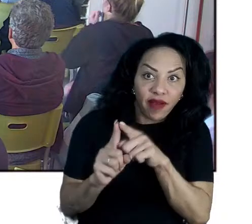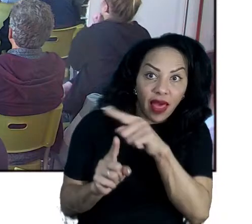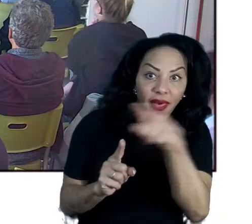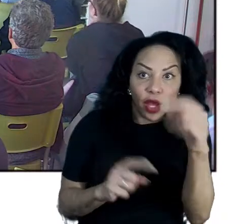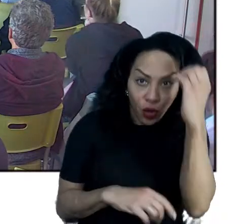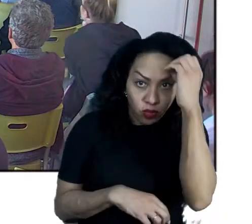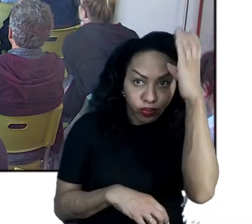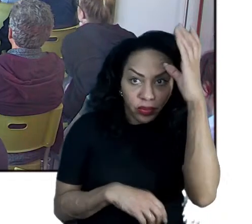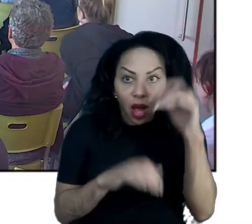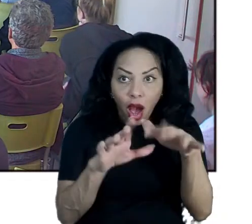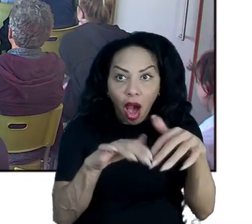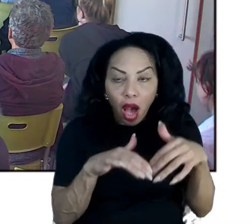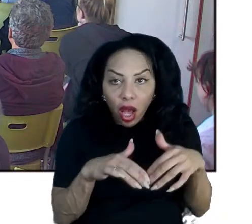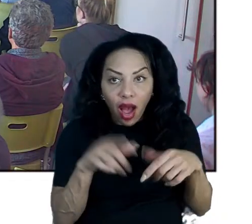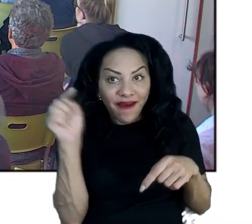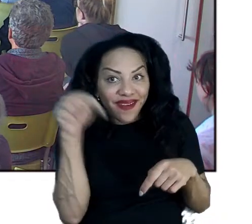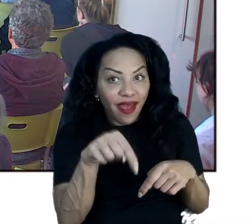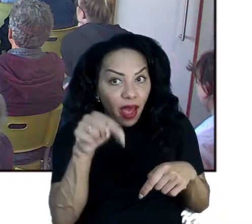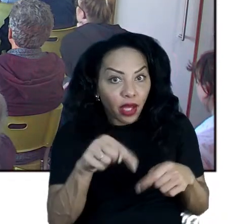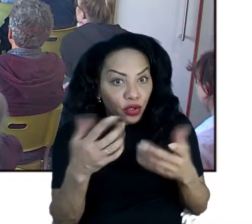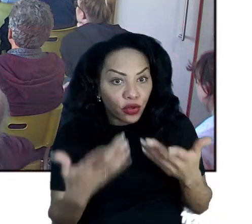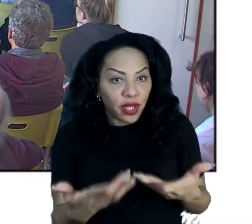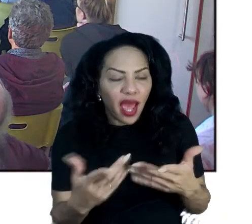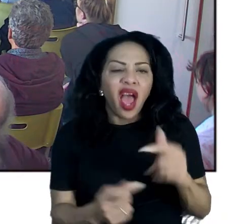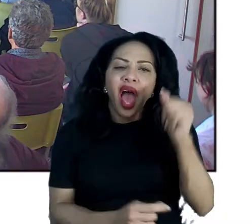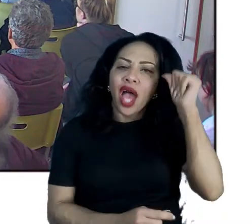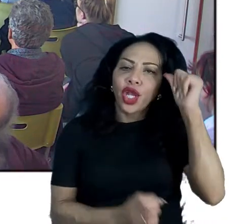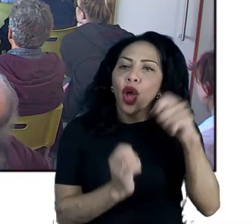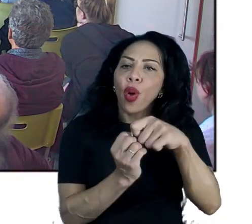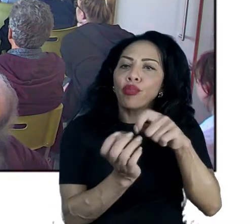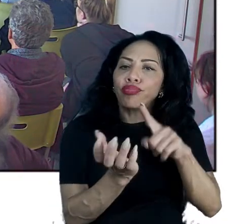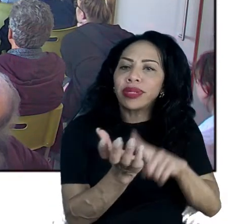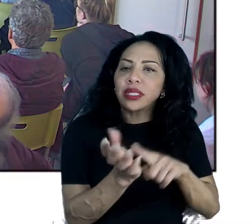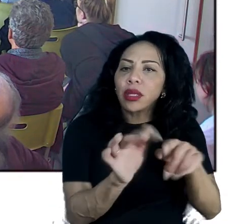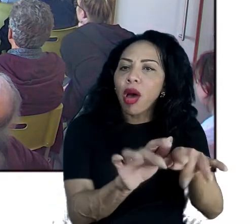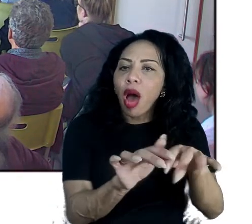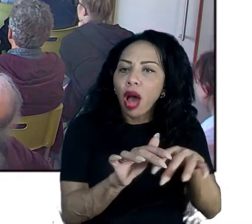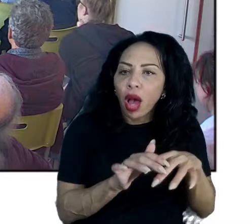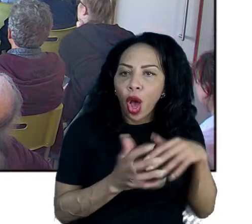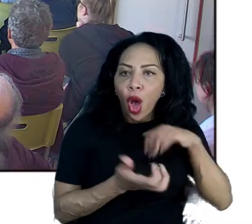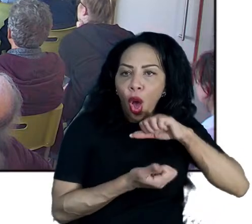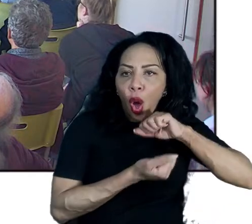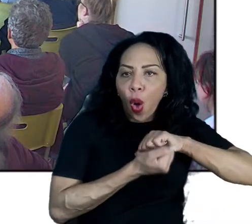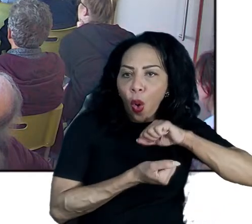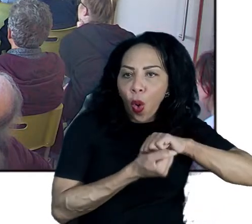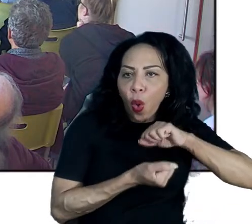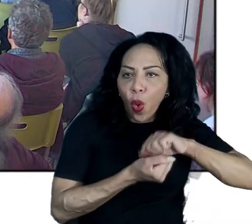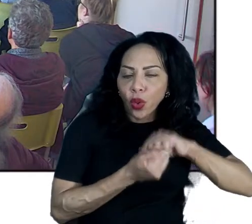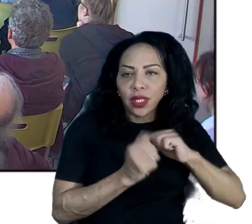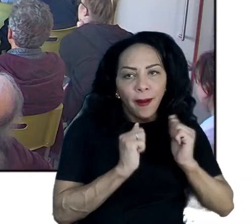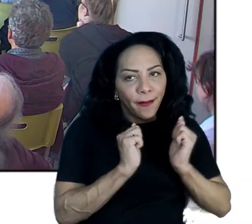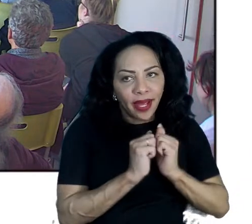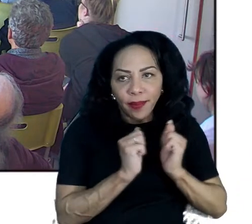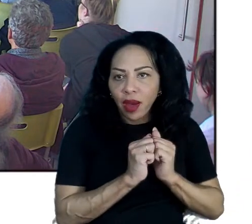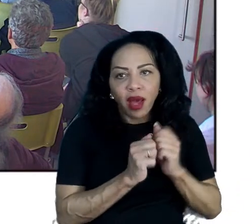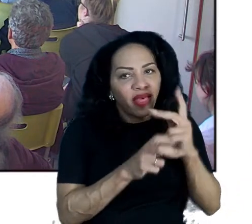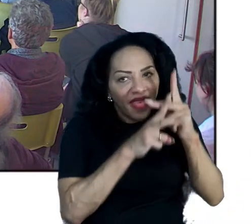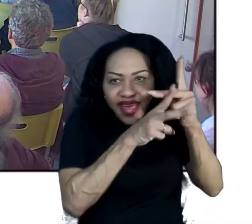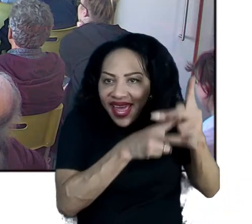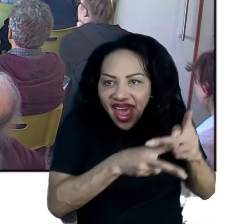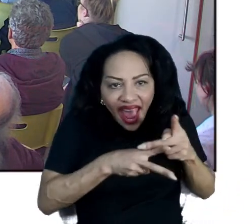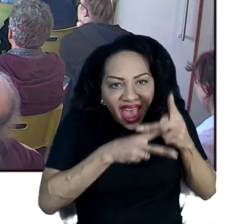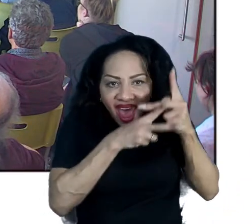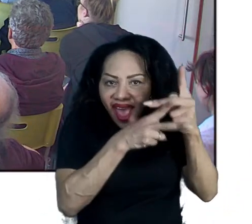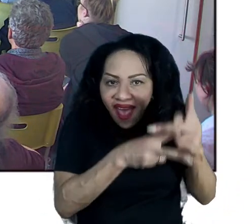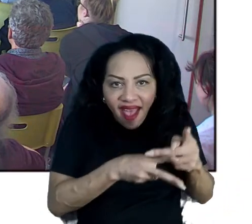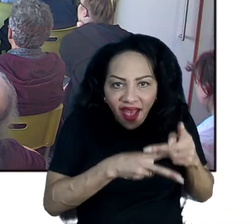all I know is that Bristol Archives hold their paper archives and they care for them, and there